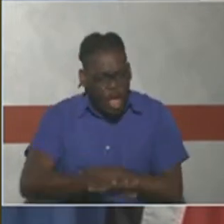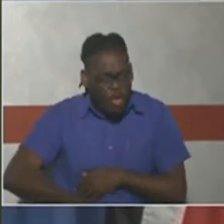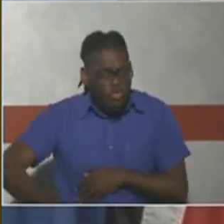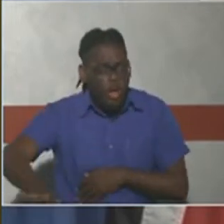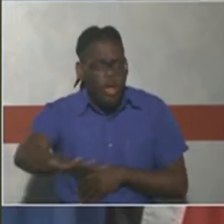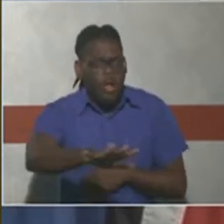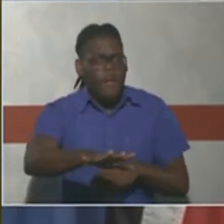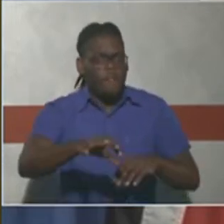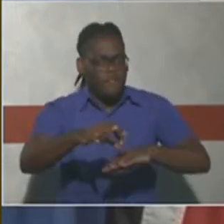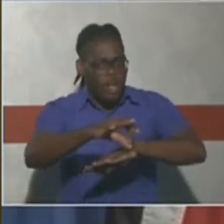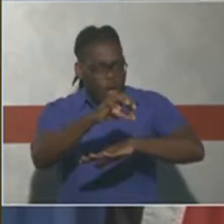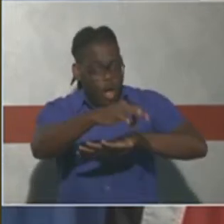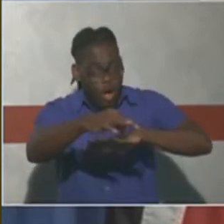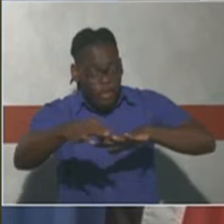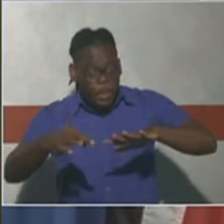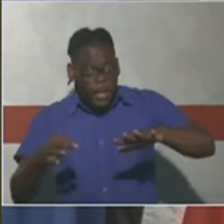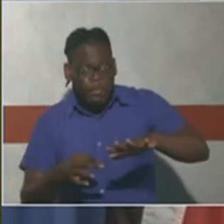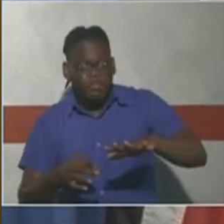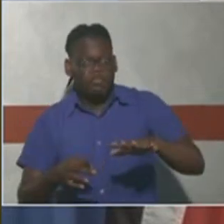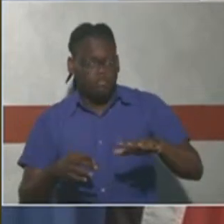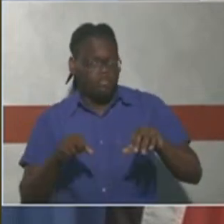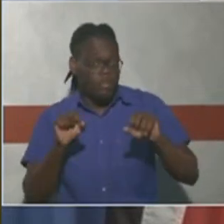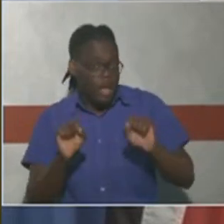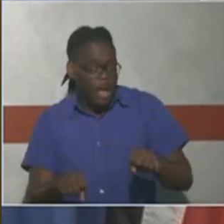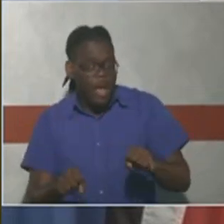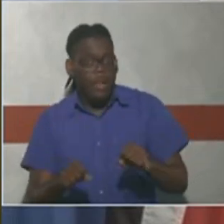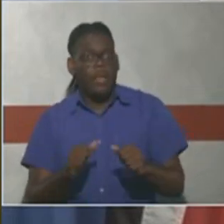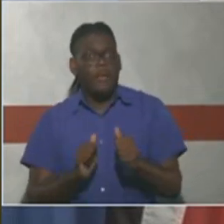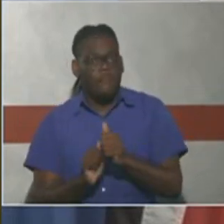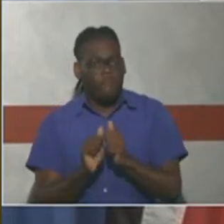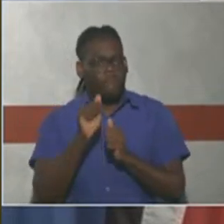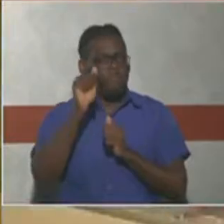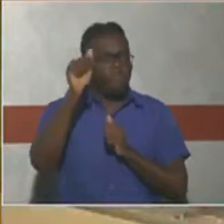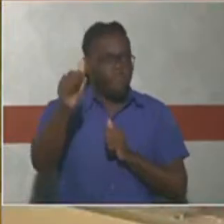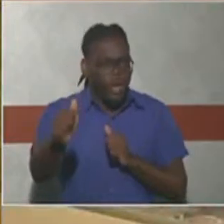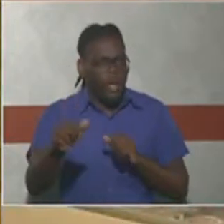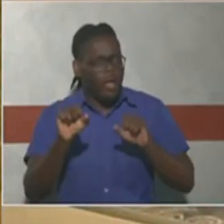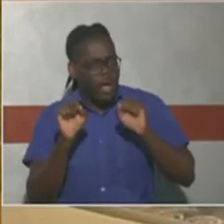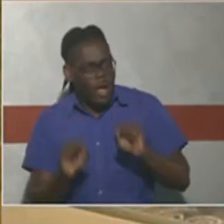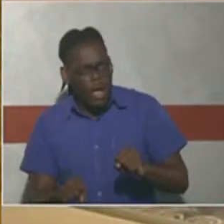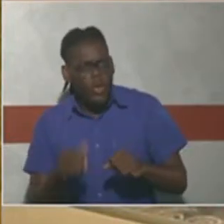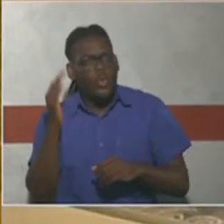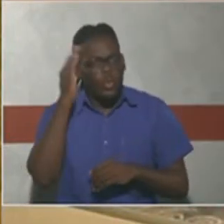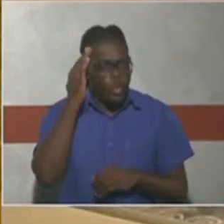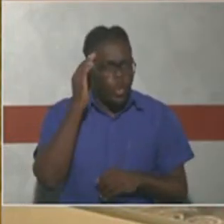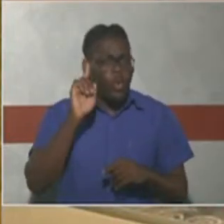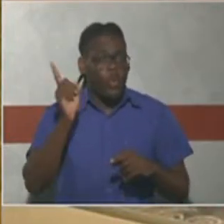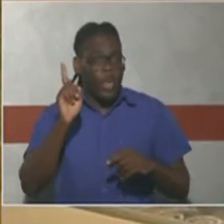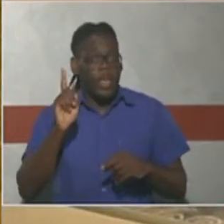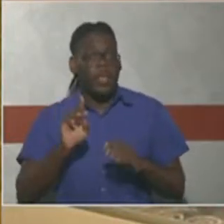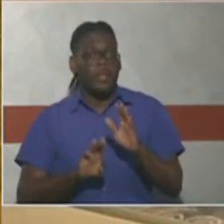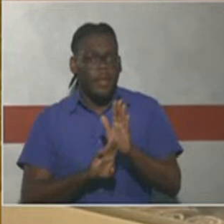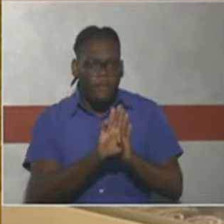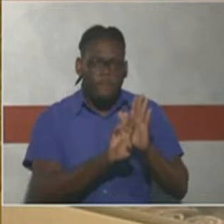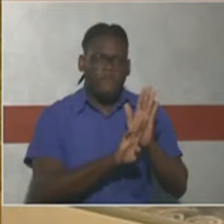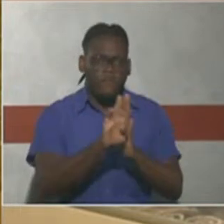So if you have any questions, I'll take them now. Curtis Williams from The Express.